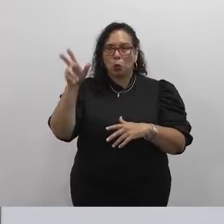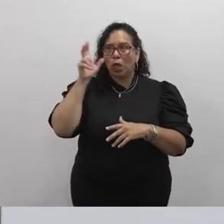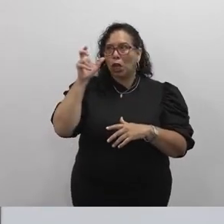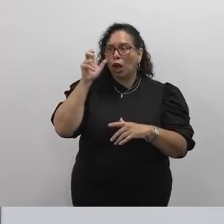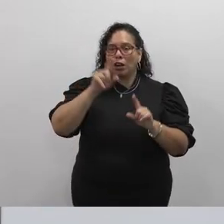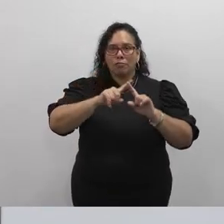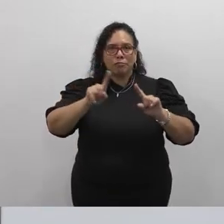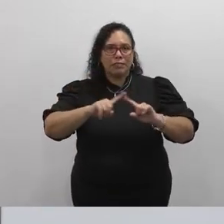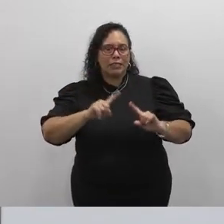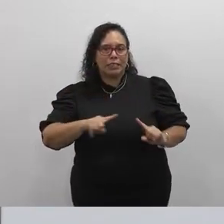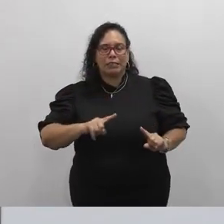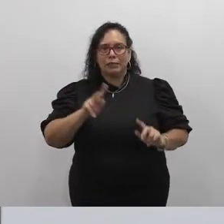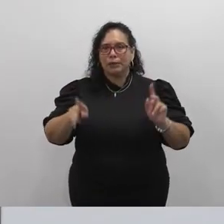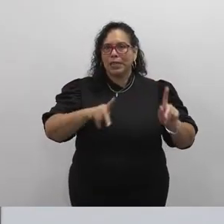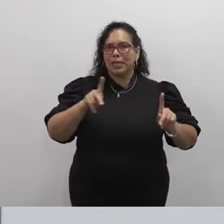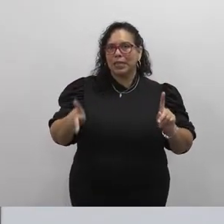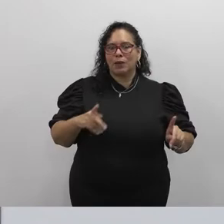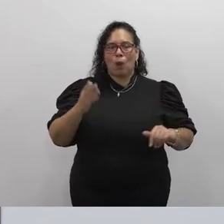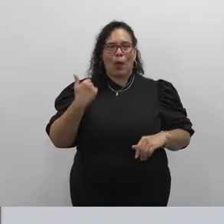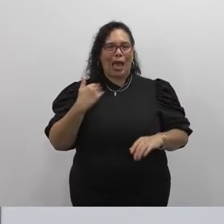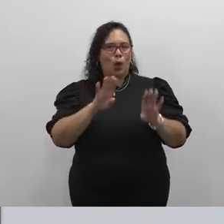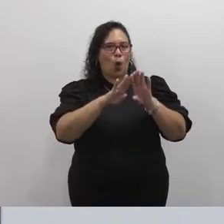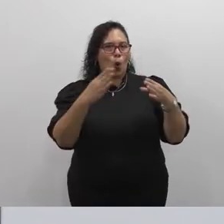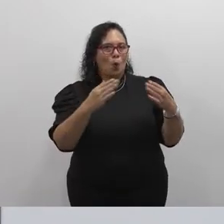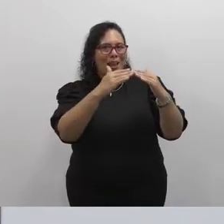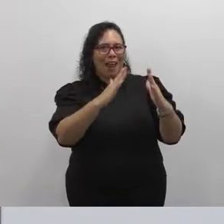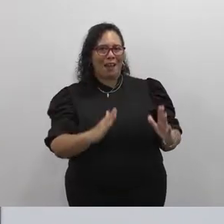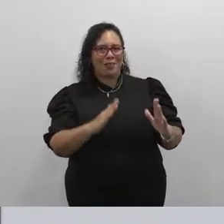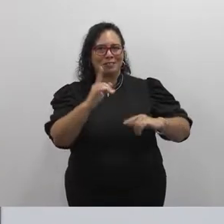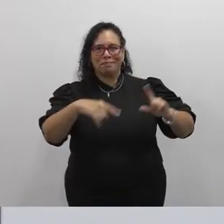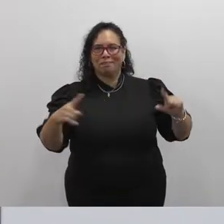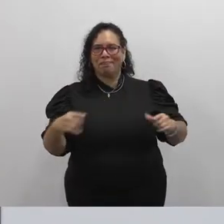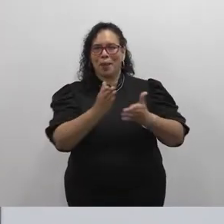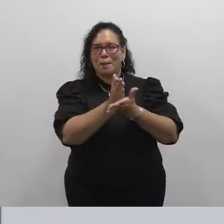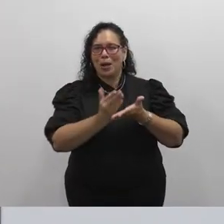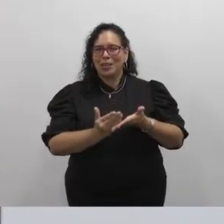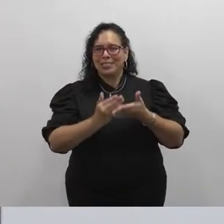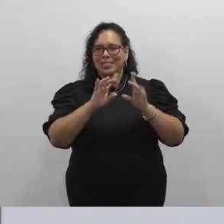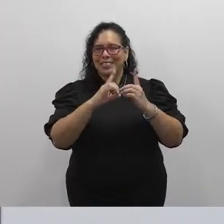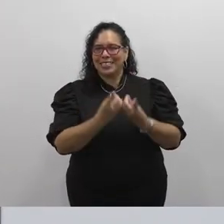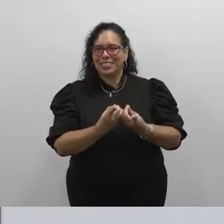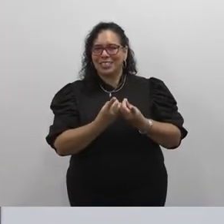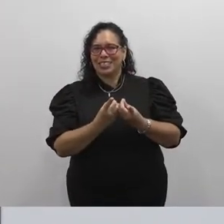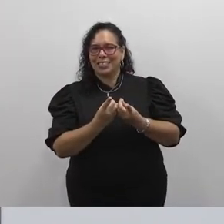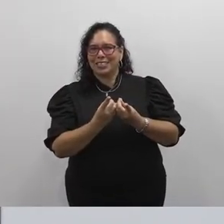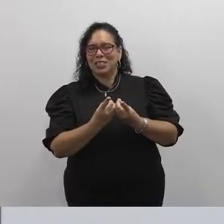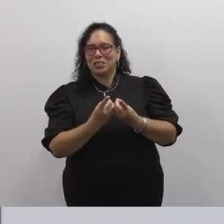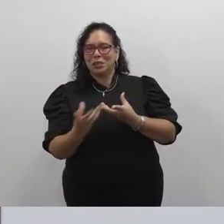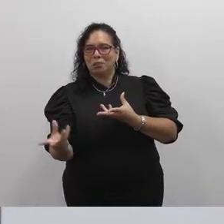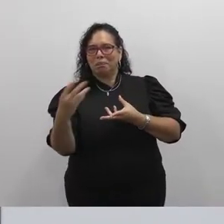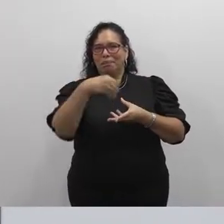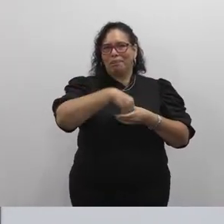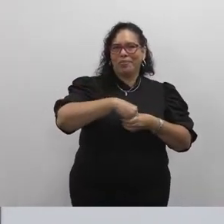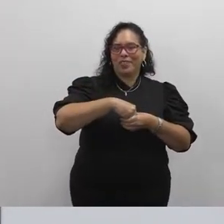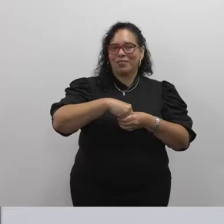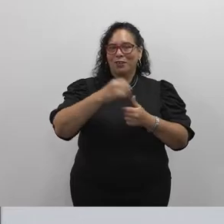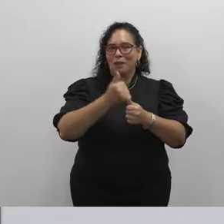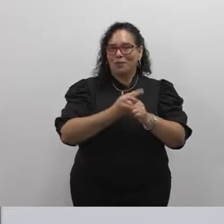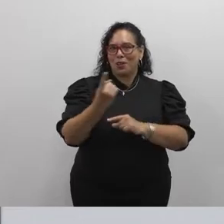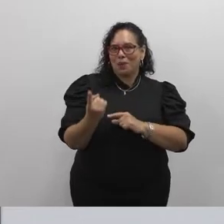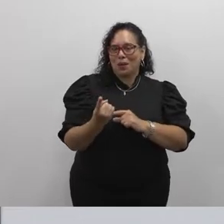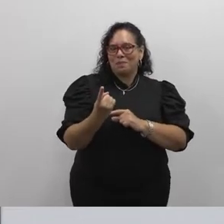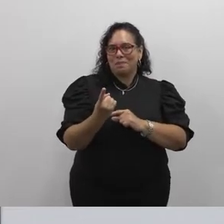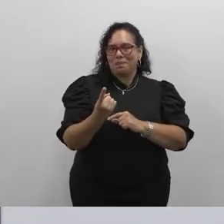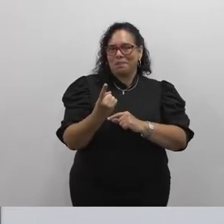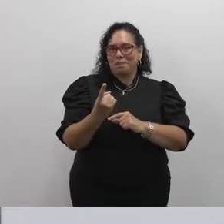different stakeholders. We had open houses in different parts of the district, just to absolutely get that buy-in from all of the stakeholders,